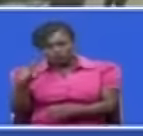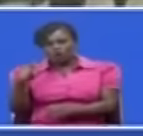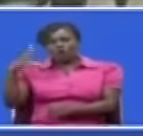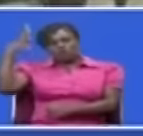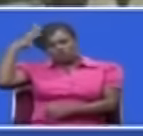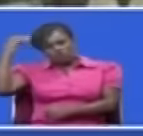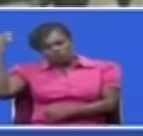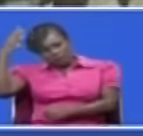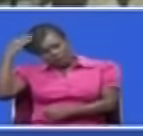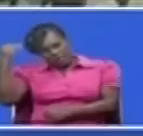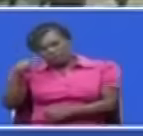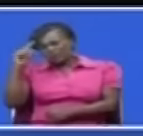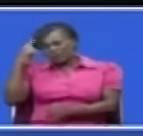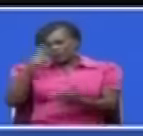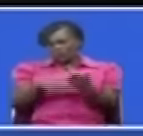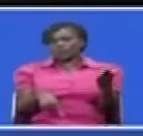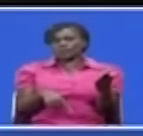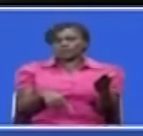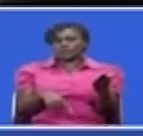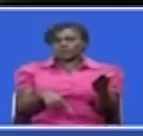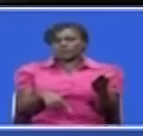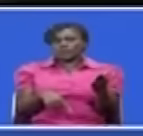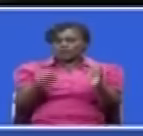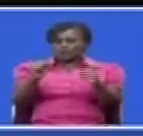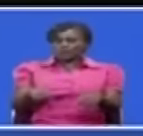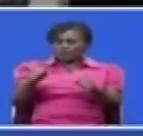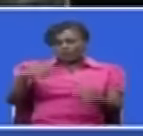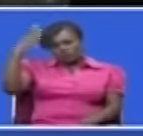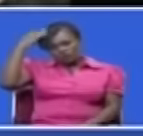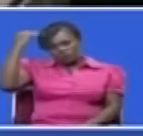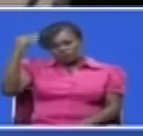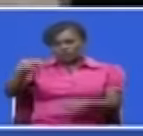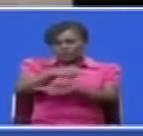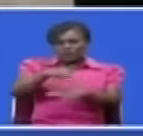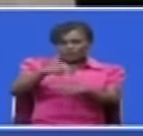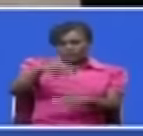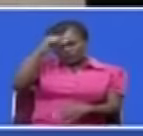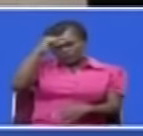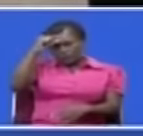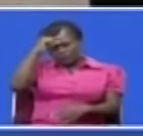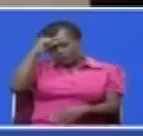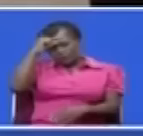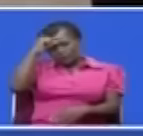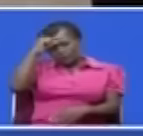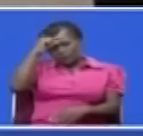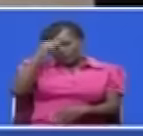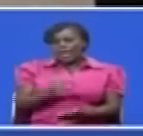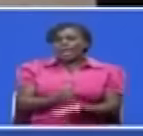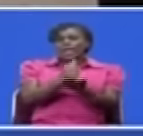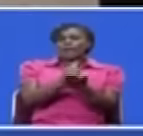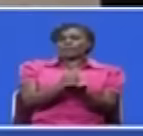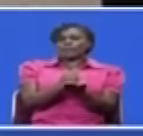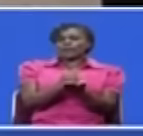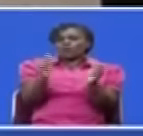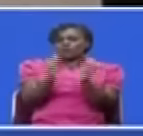or the resurgence of the Al-Shabaab by this decision? Can the Somali national government then stand in the gap if indeed